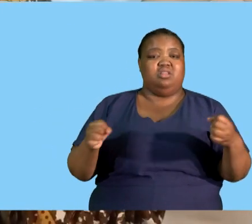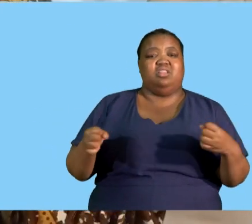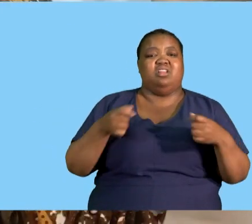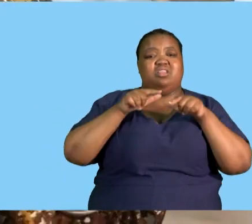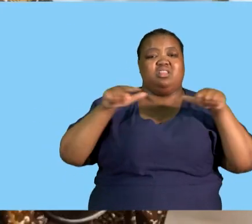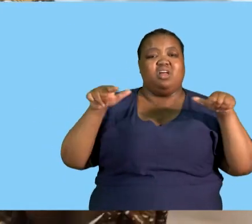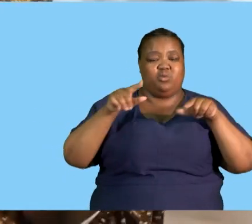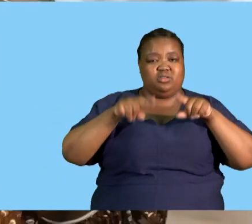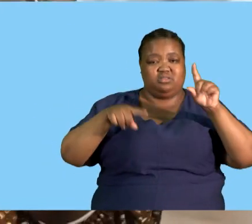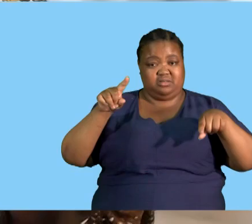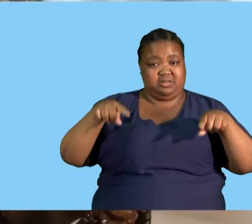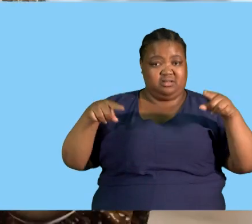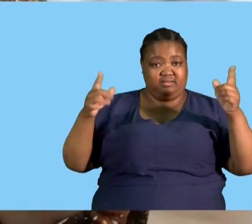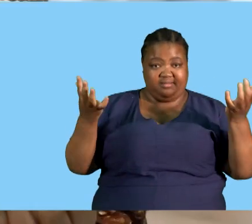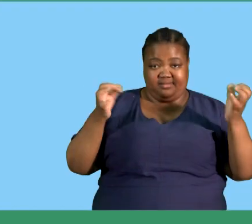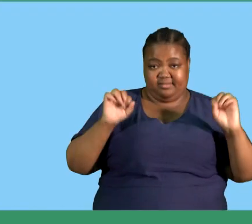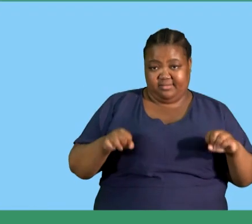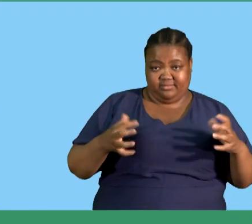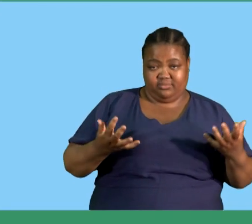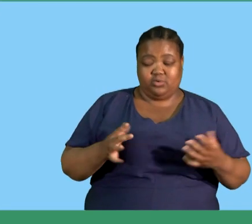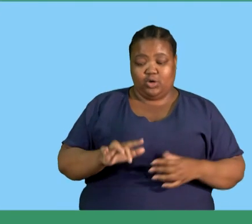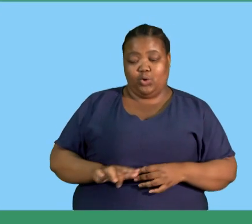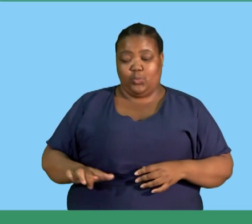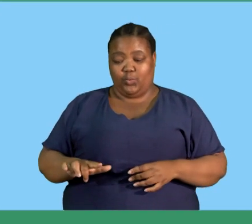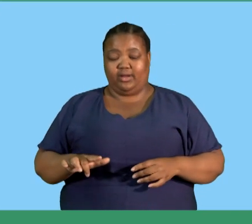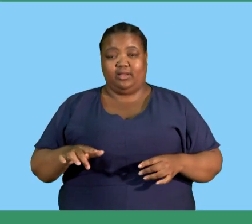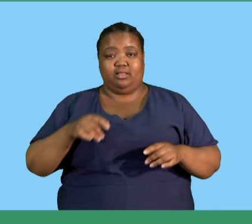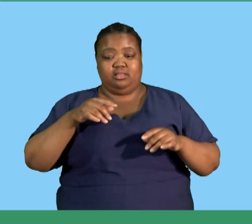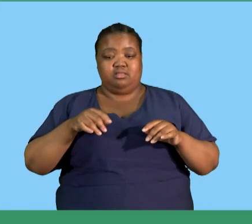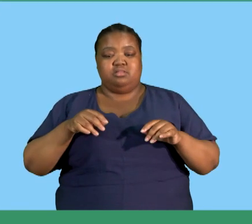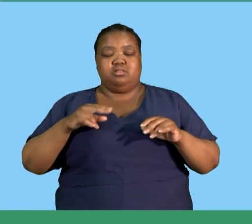So what can we do? We then can hire local languages or